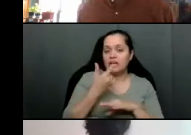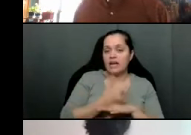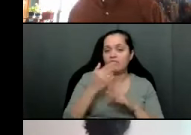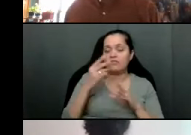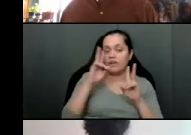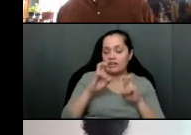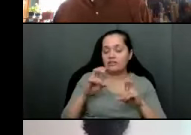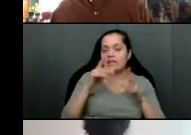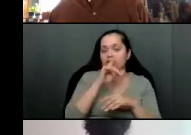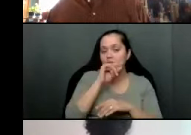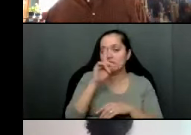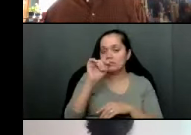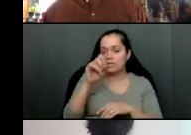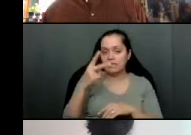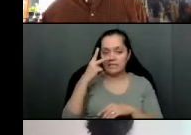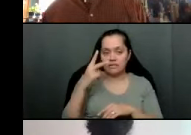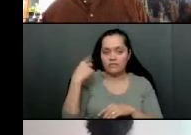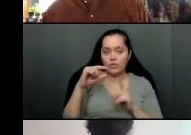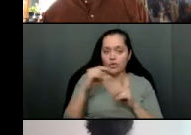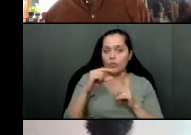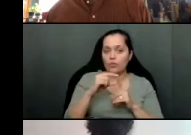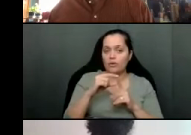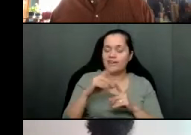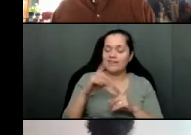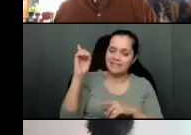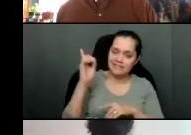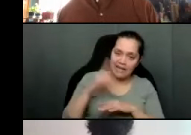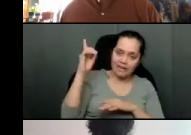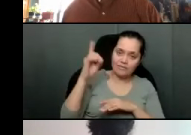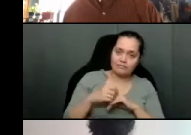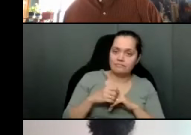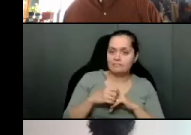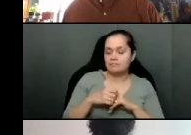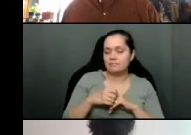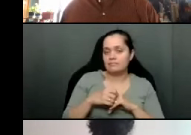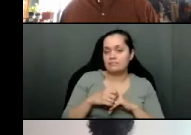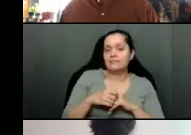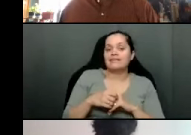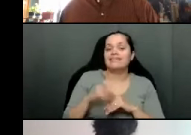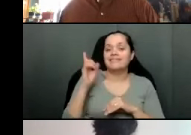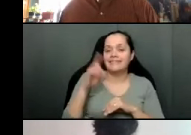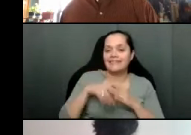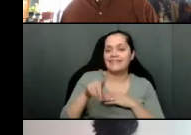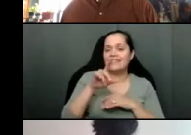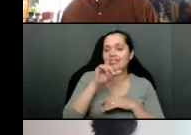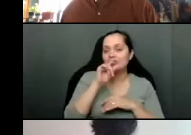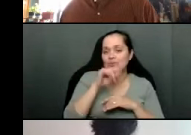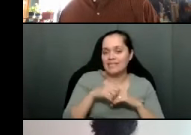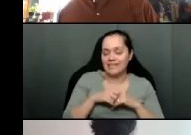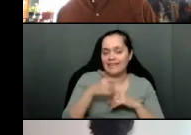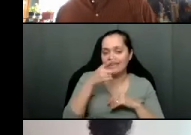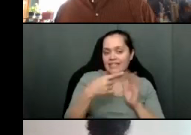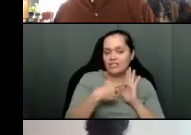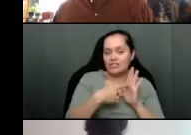a bunch of Twitter data and looked for the word damn in tweets. And this shows